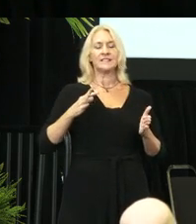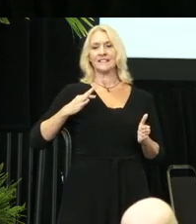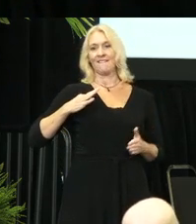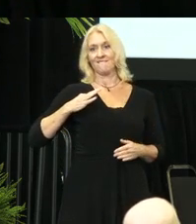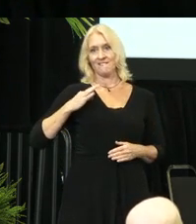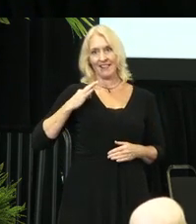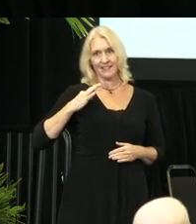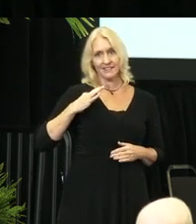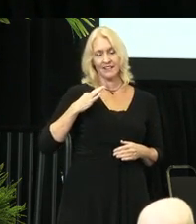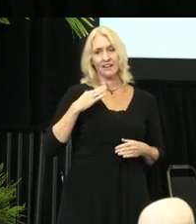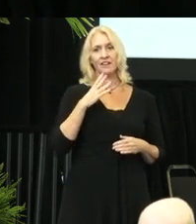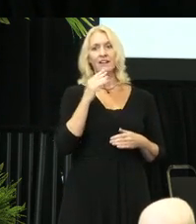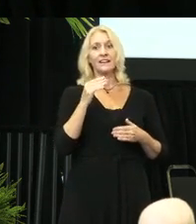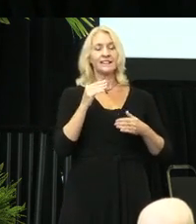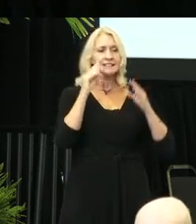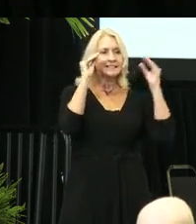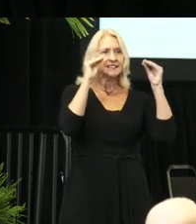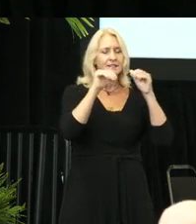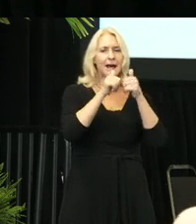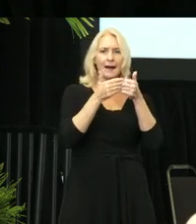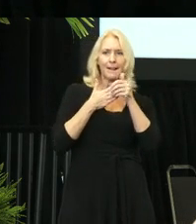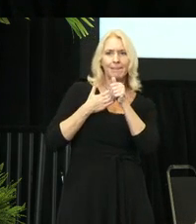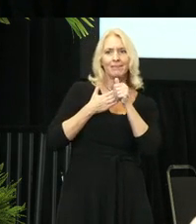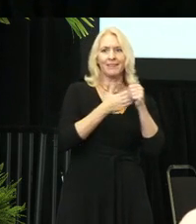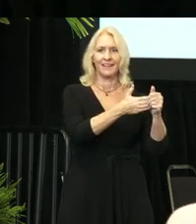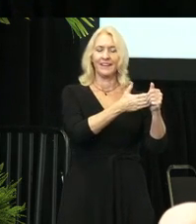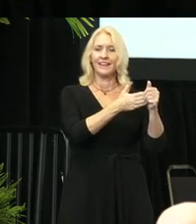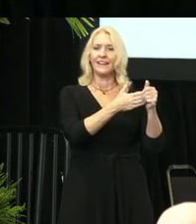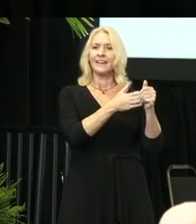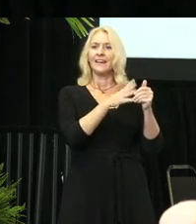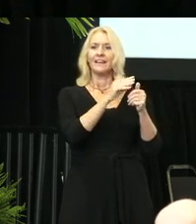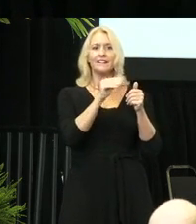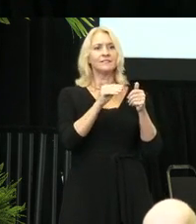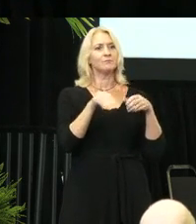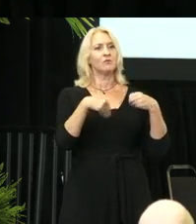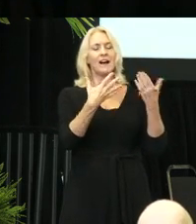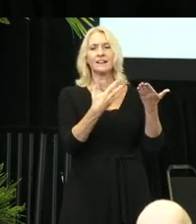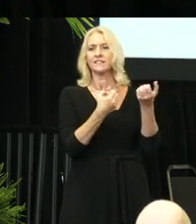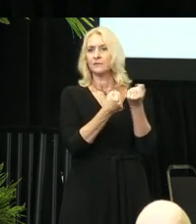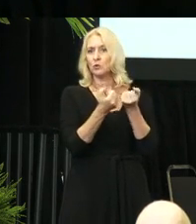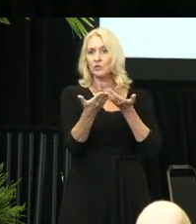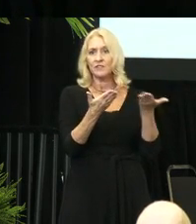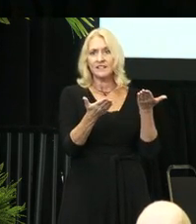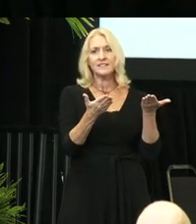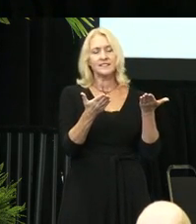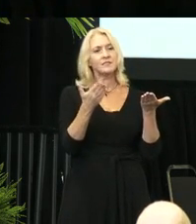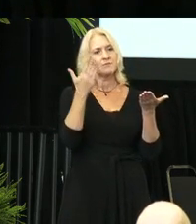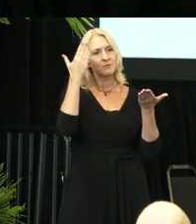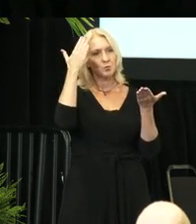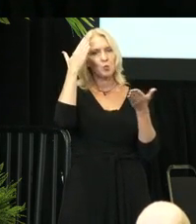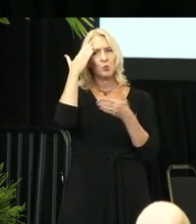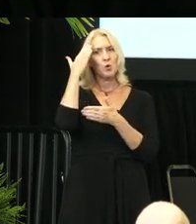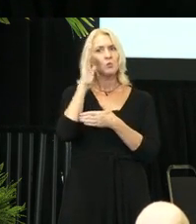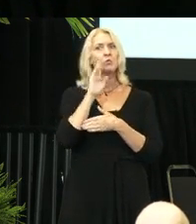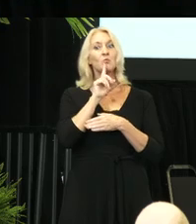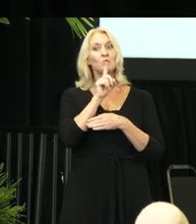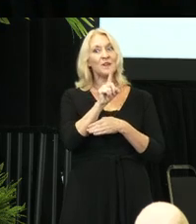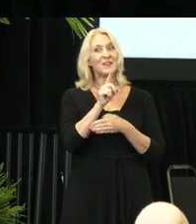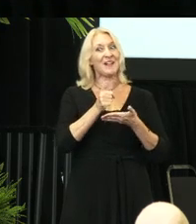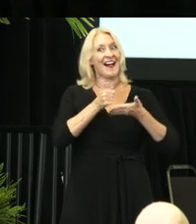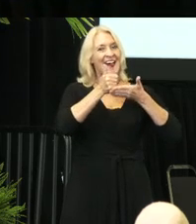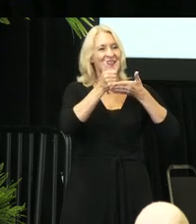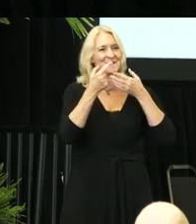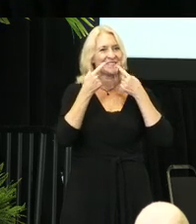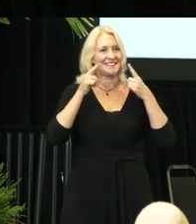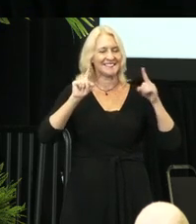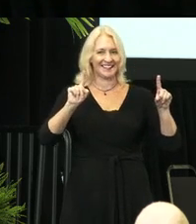development, academic support services, we know all those things are high impact to helping students succeed, and